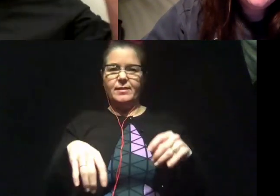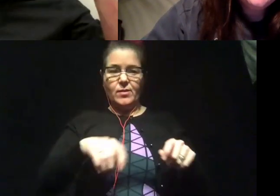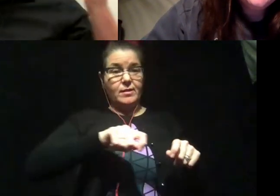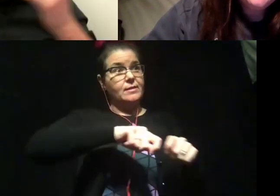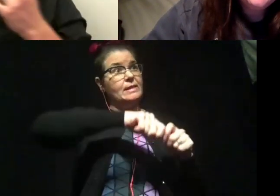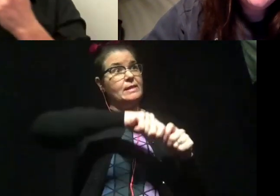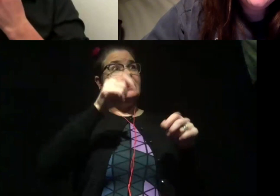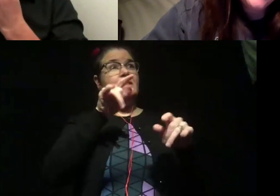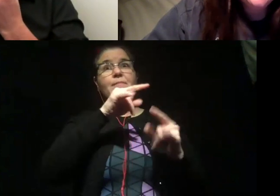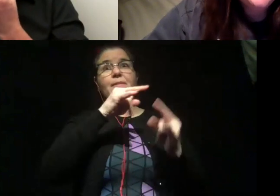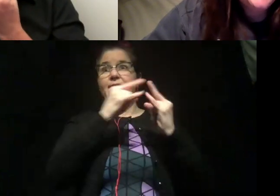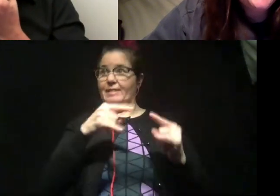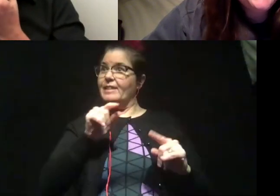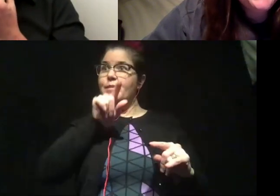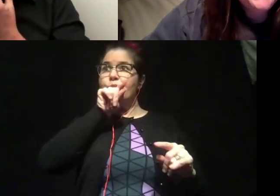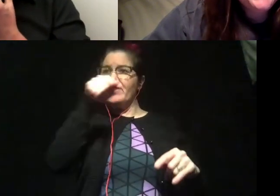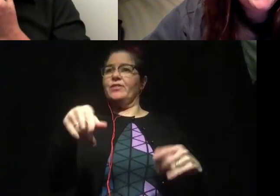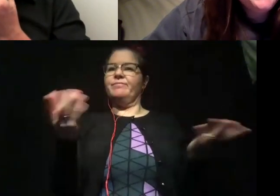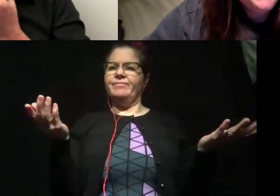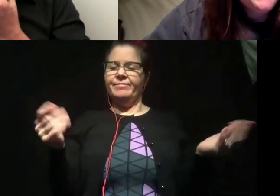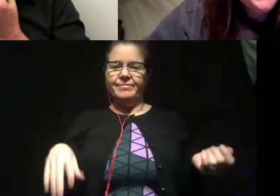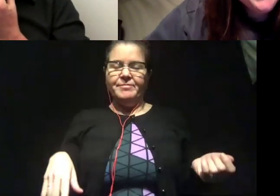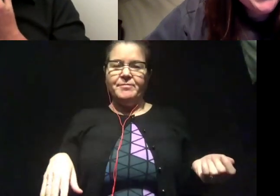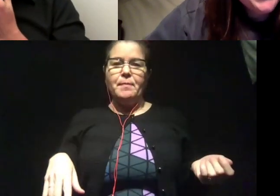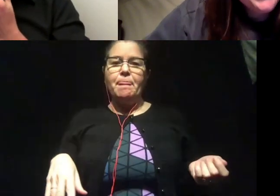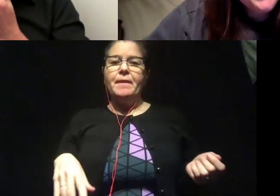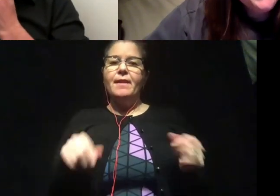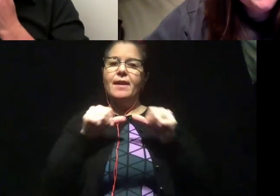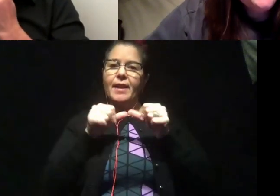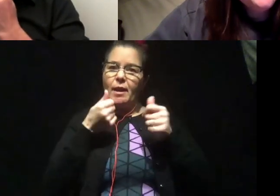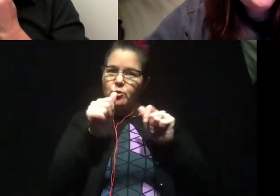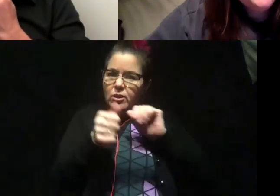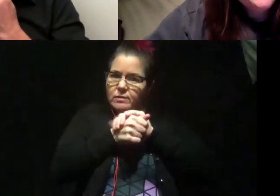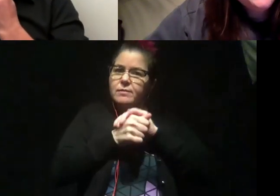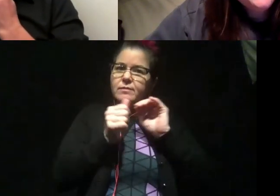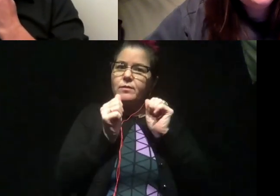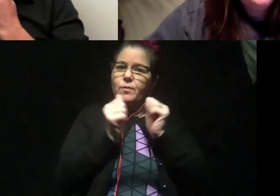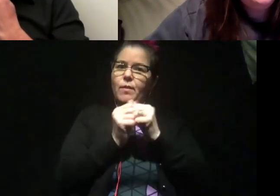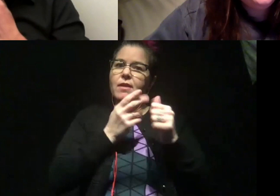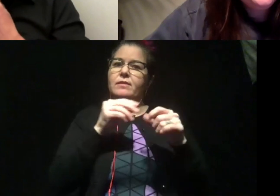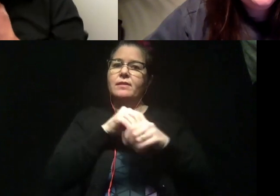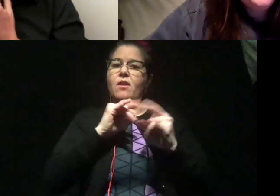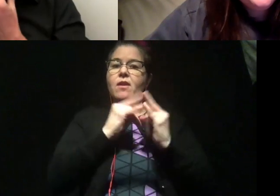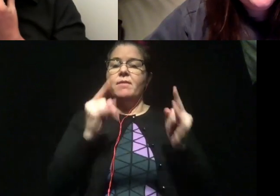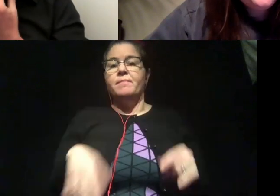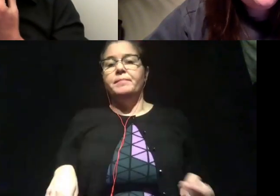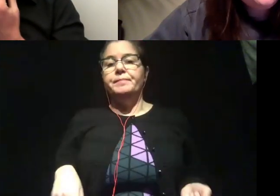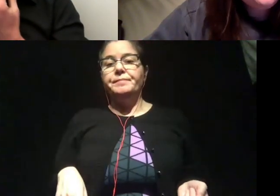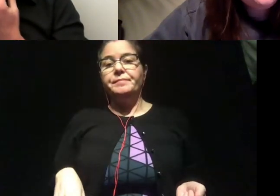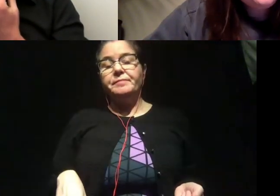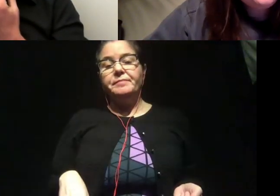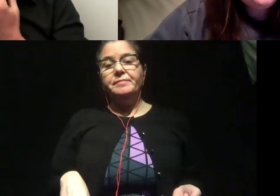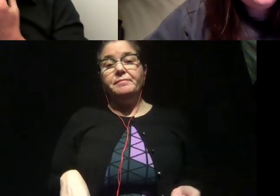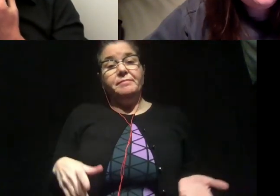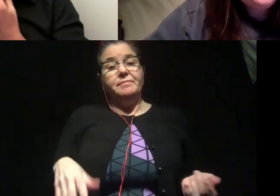and there's a bird there underneath the rain fly, and they kept trying to take shelter in our camp. And so,